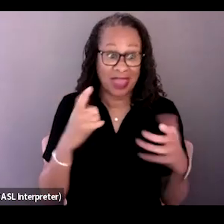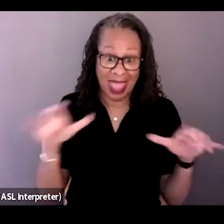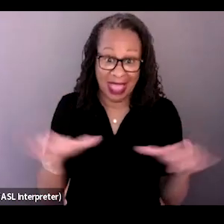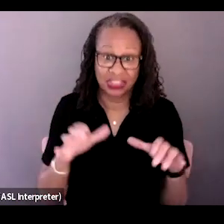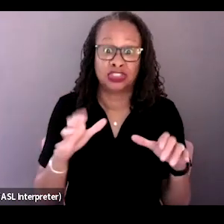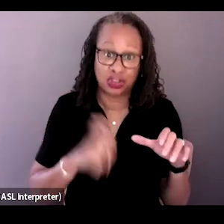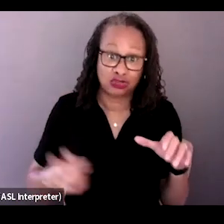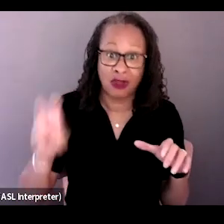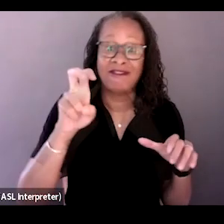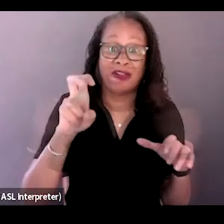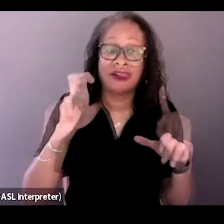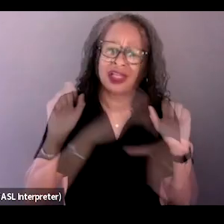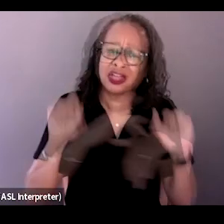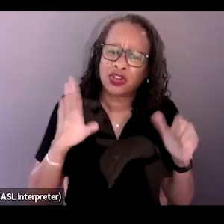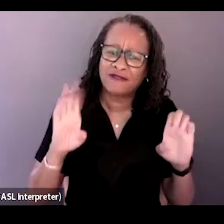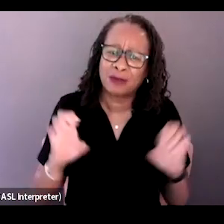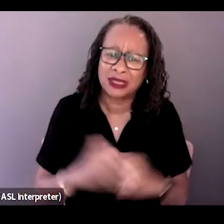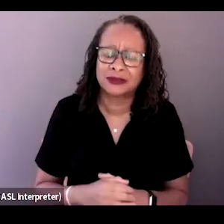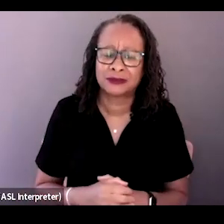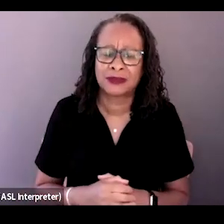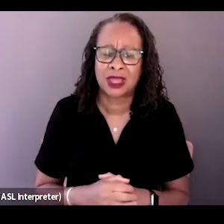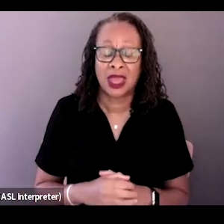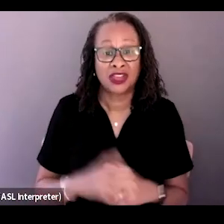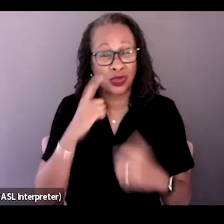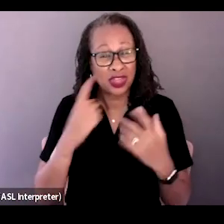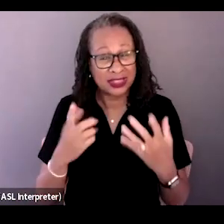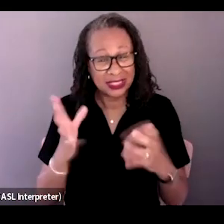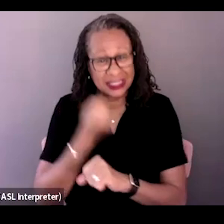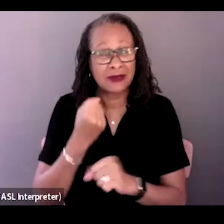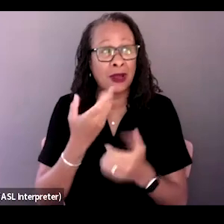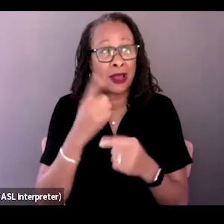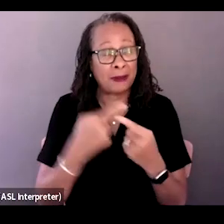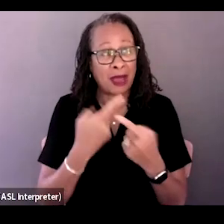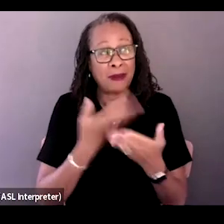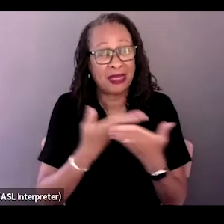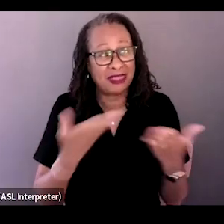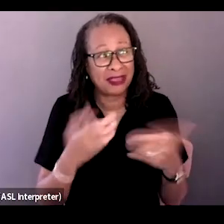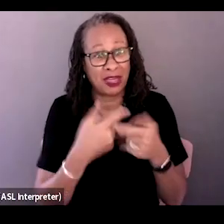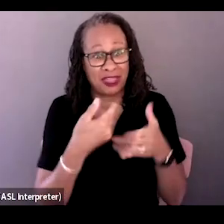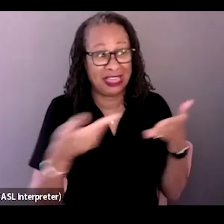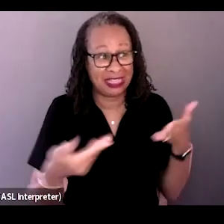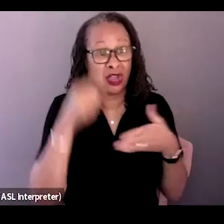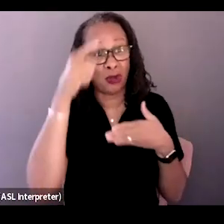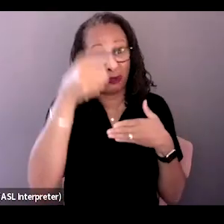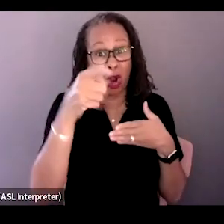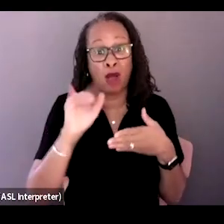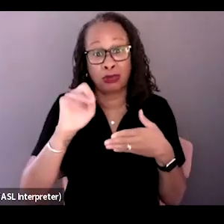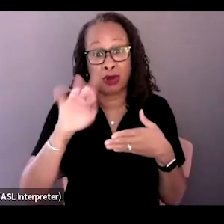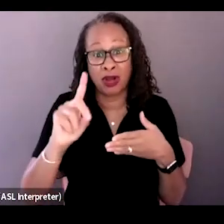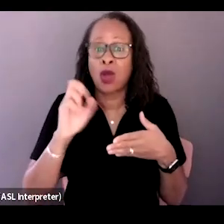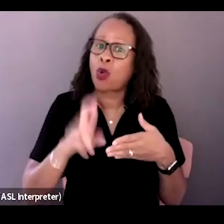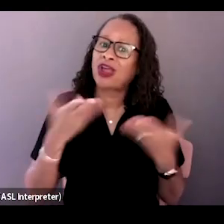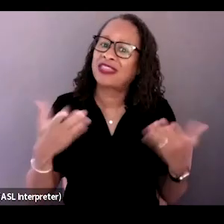think the achievement would have been about things over abroad, or what the achievement have been about things here in the United States? In my